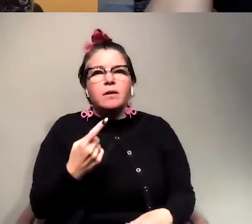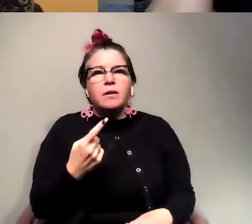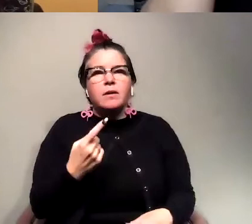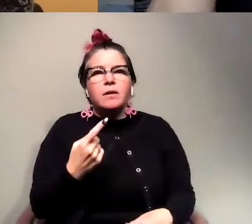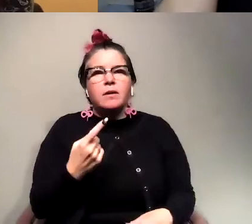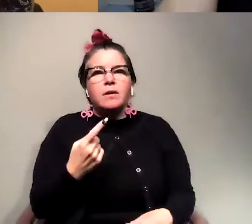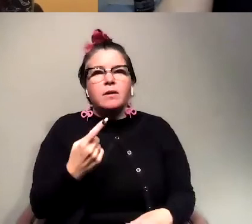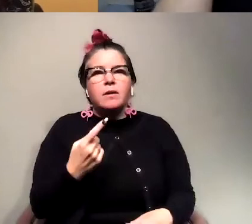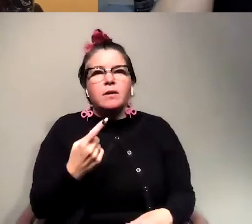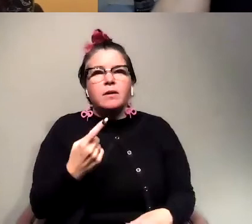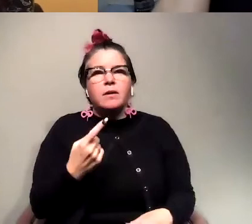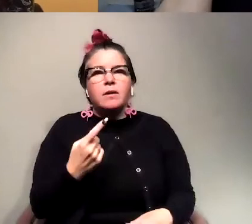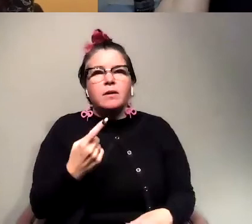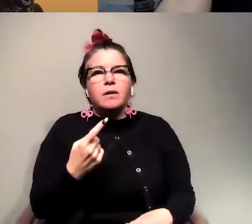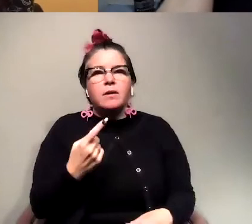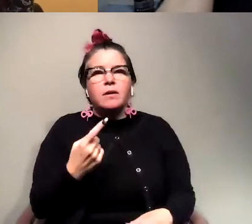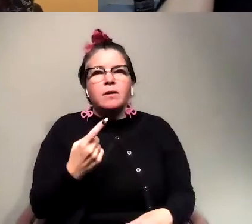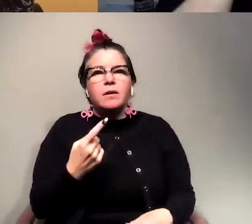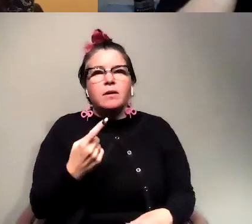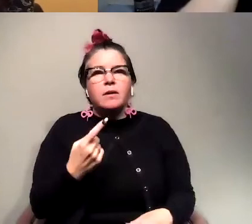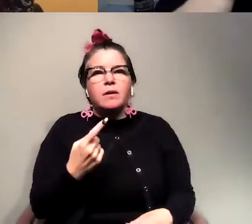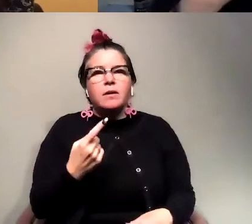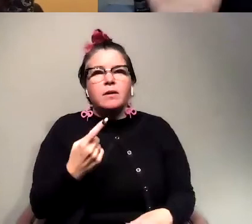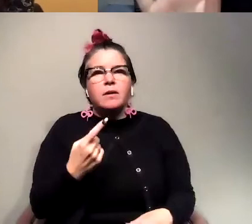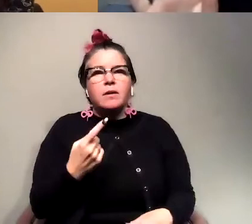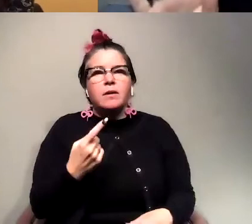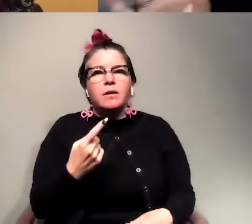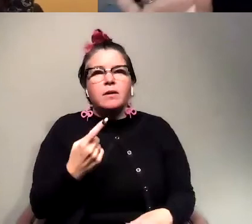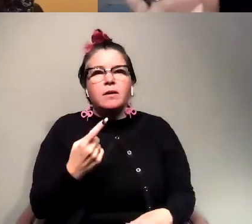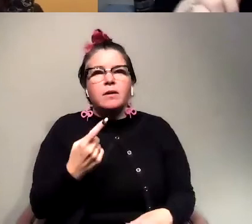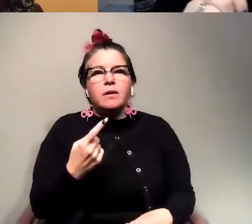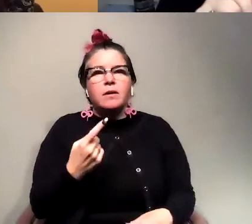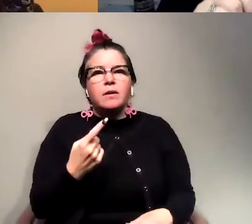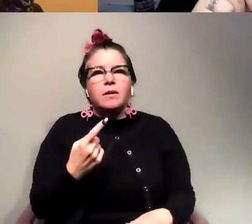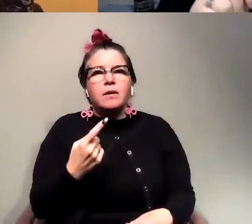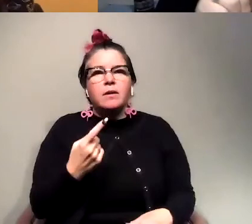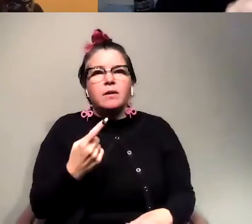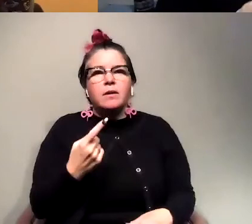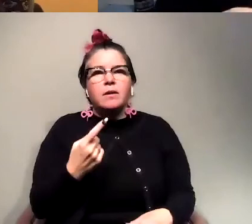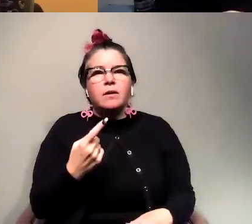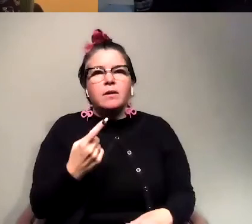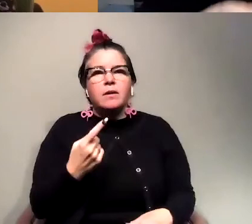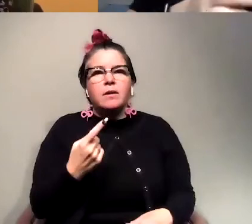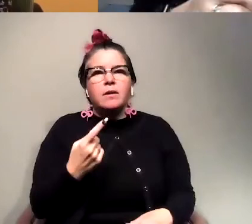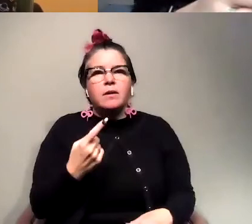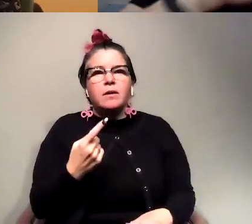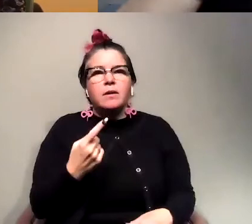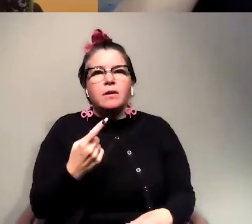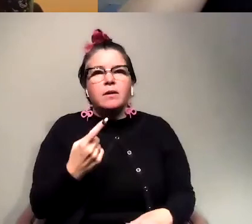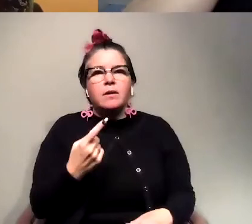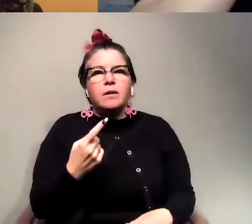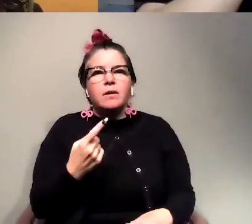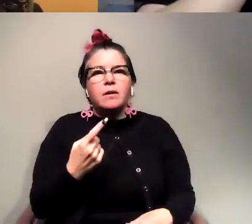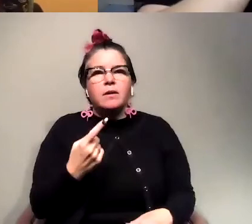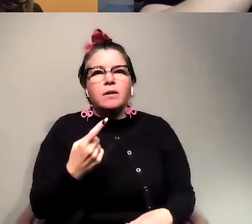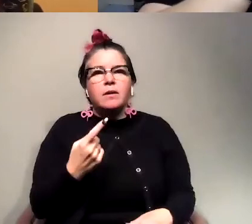has like these punchers that are like kind of like just scary looking, basically. And you'll see these like holes in the sand